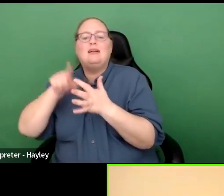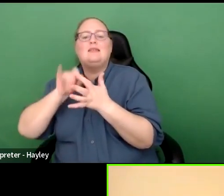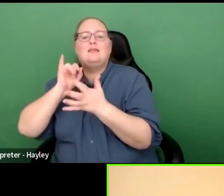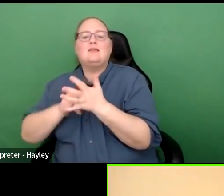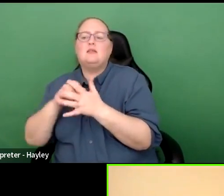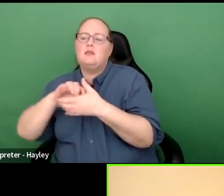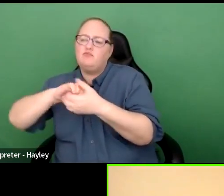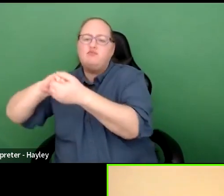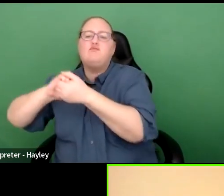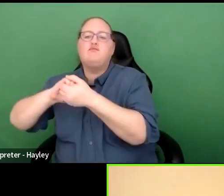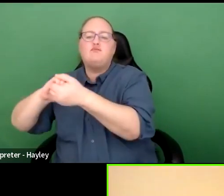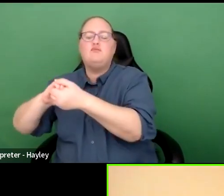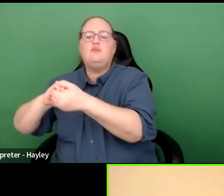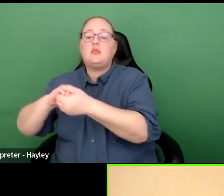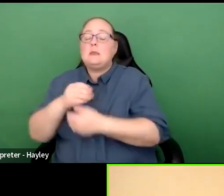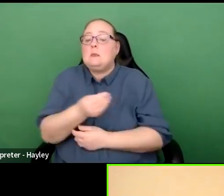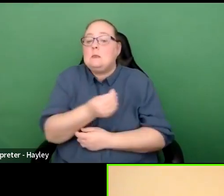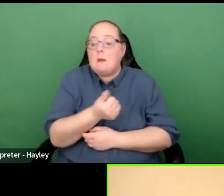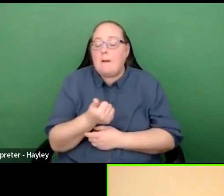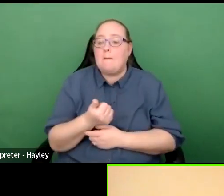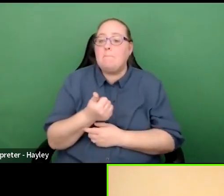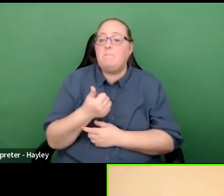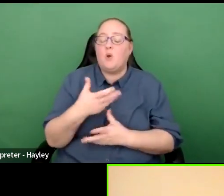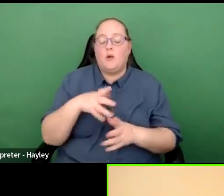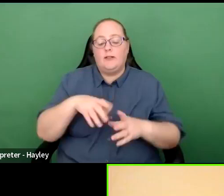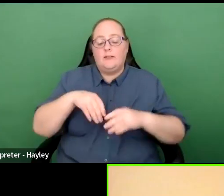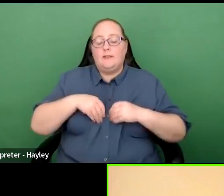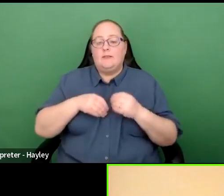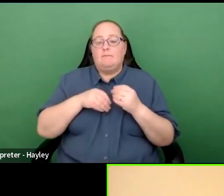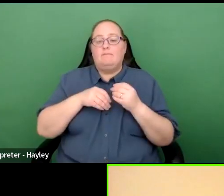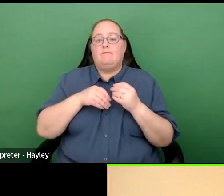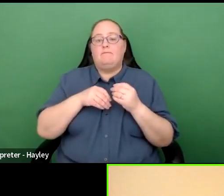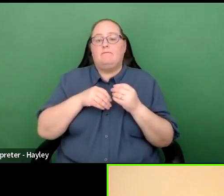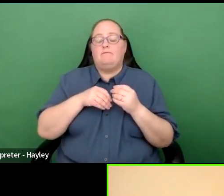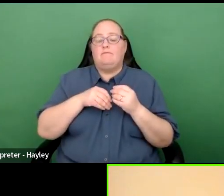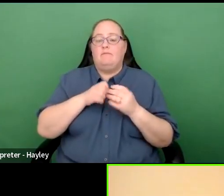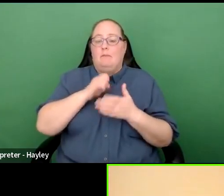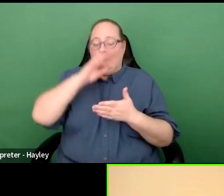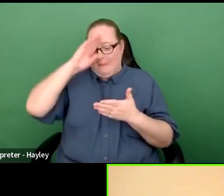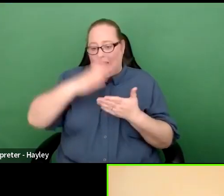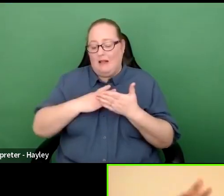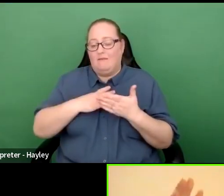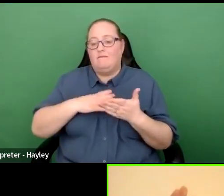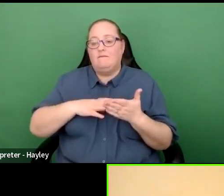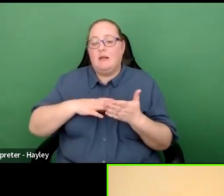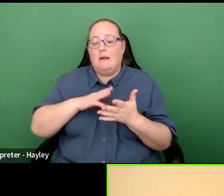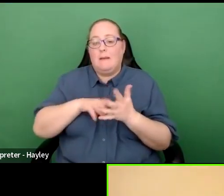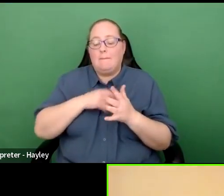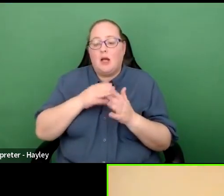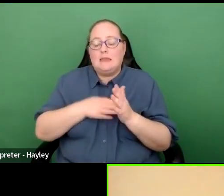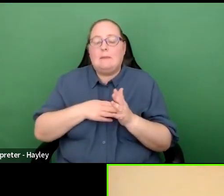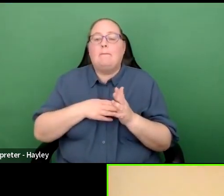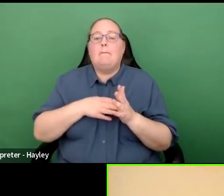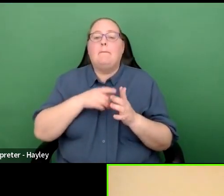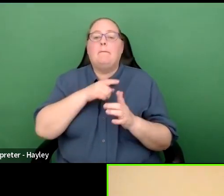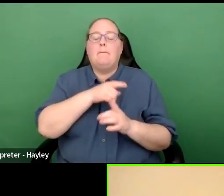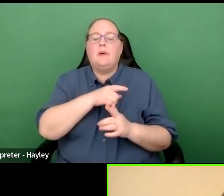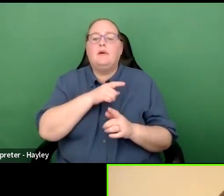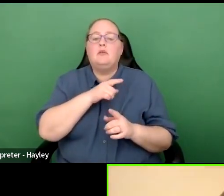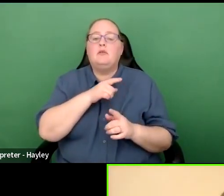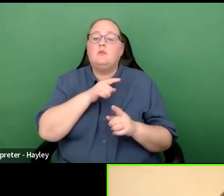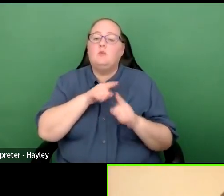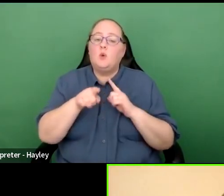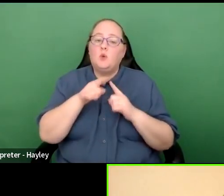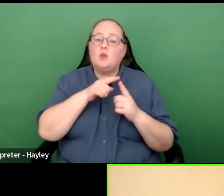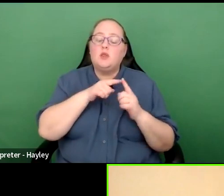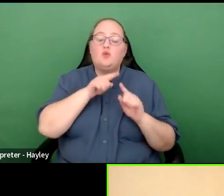but most of them were from peasants and workers, and they tried to climb the same stairs of higher education with